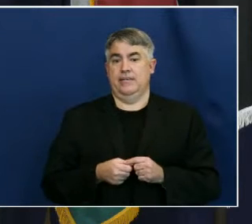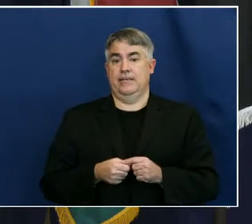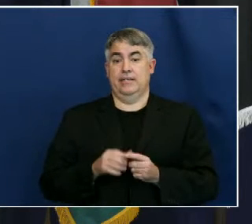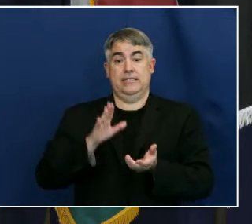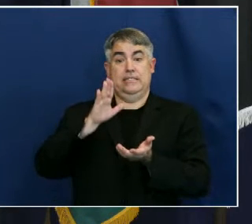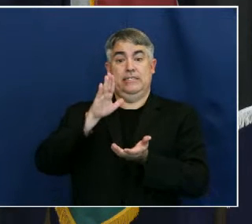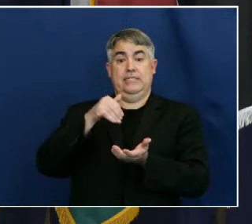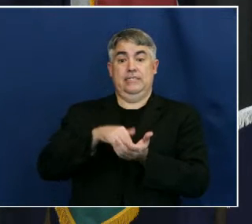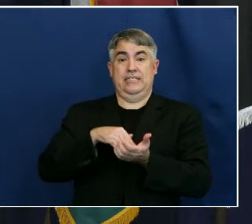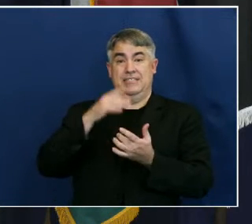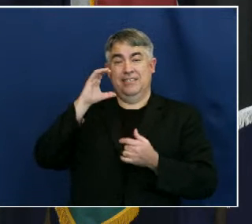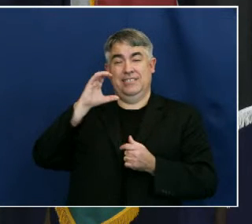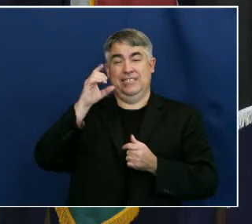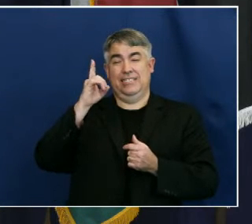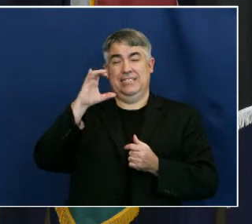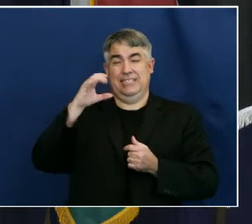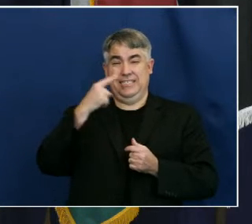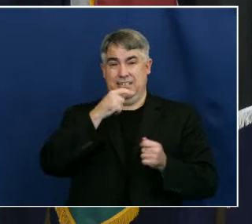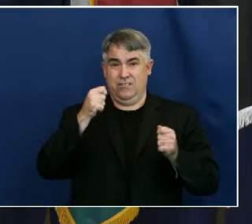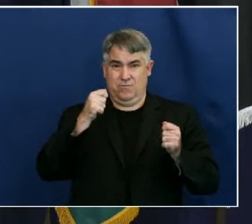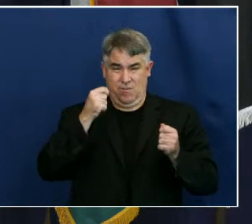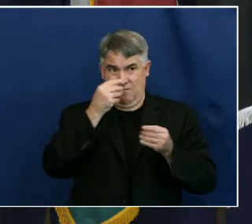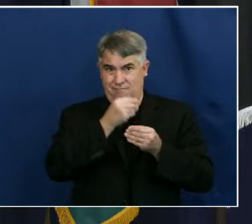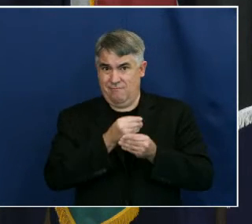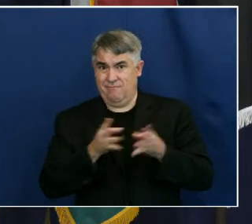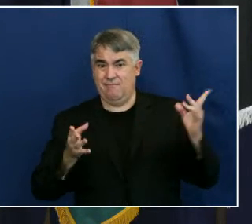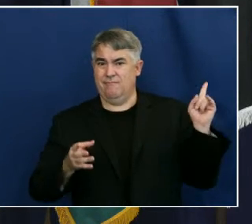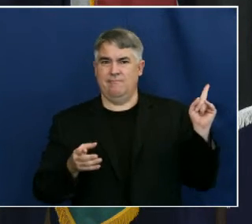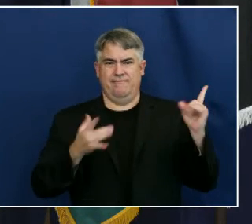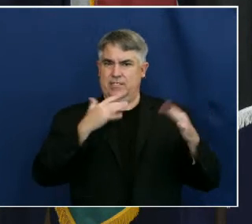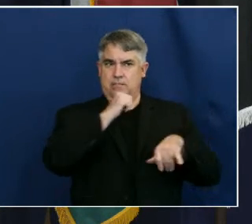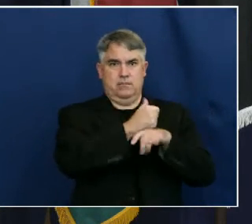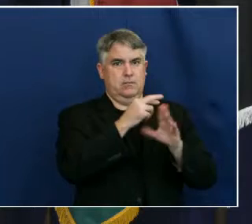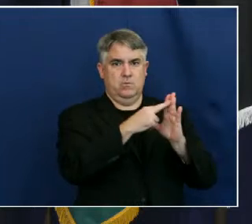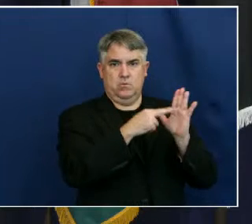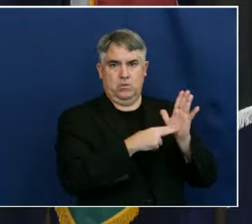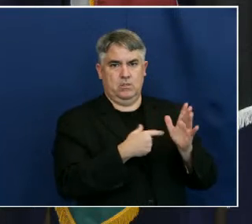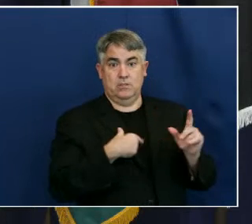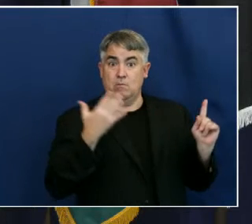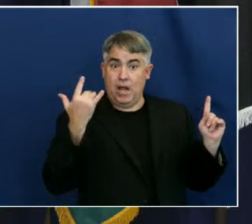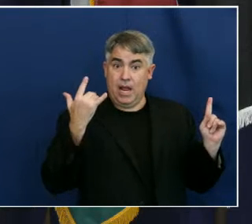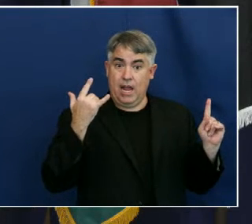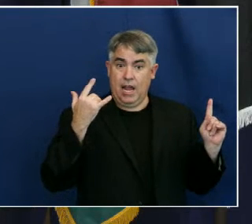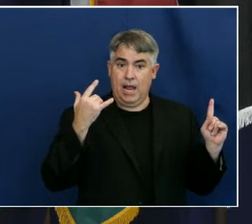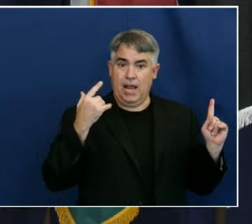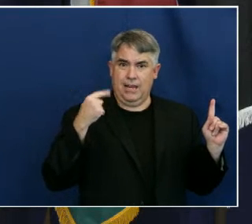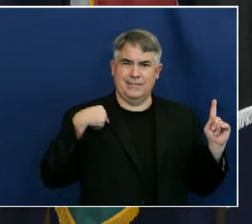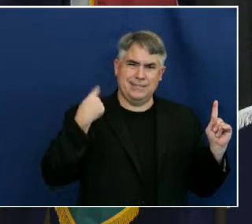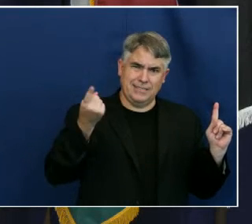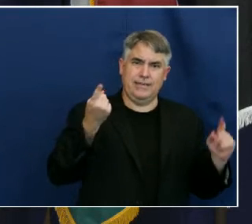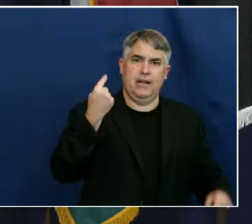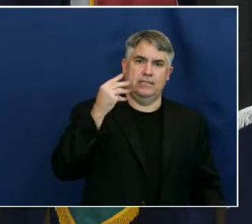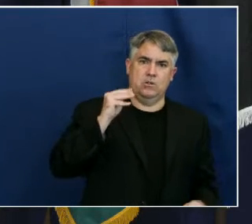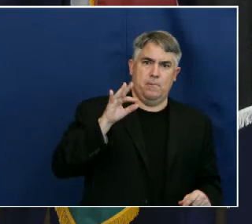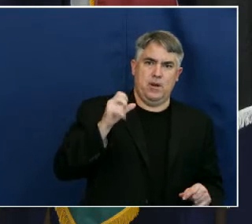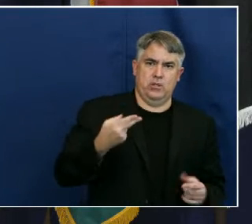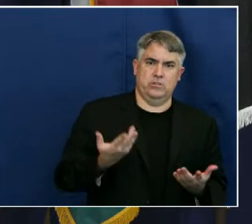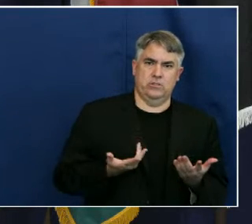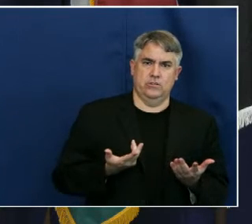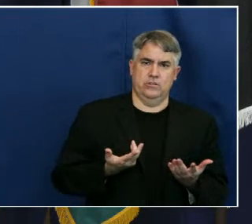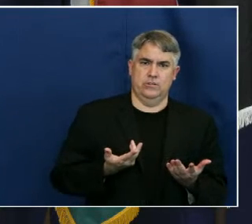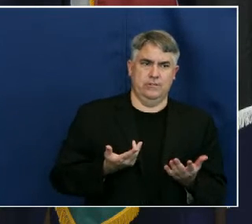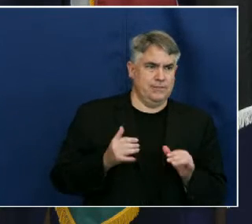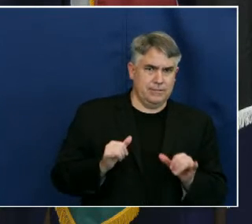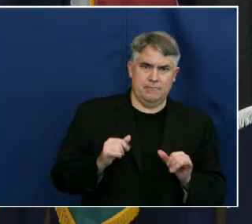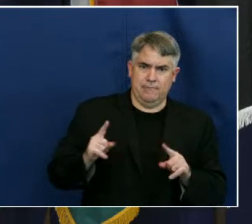We implemented it very early on, in March, actually, of 2020. So we are maintaining that